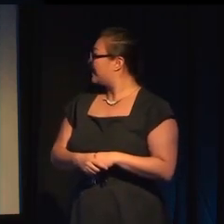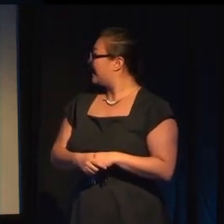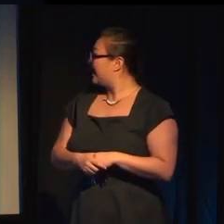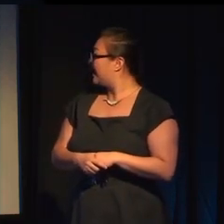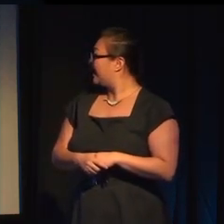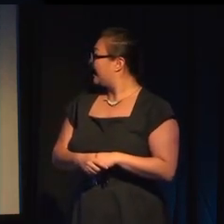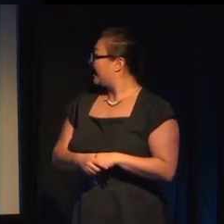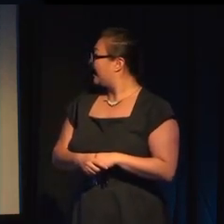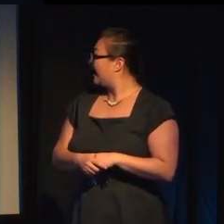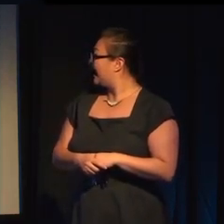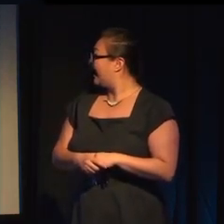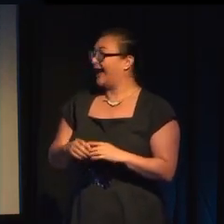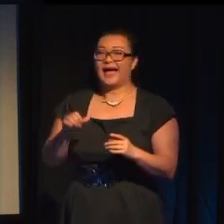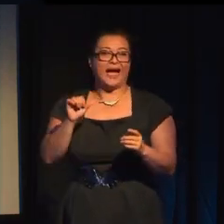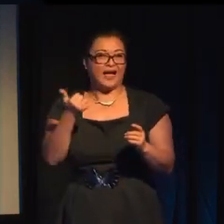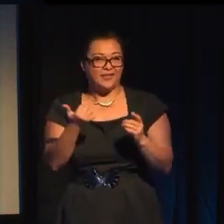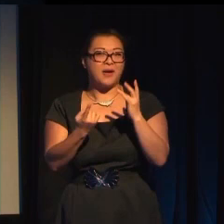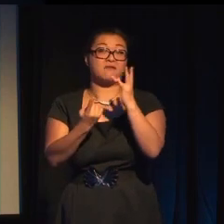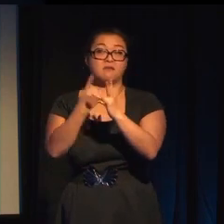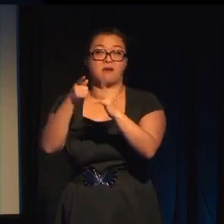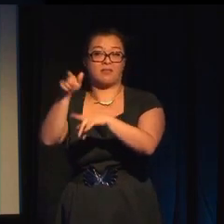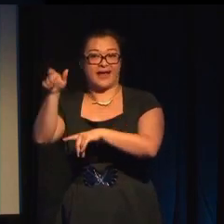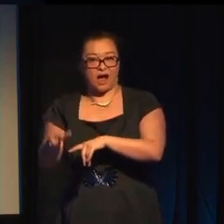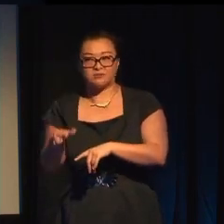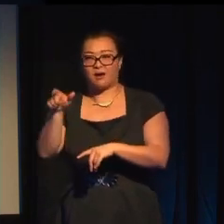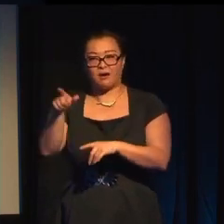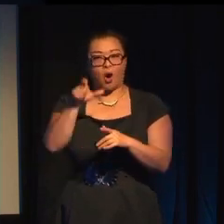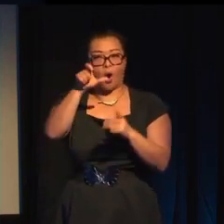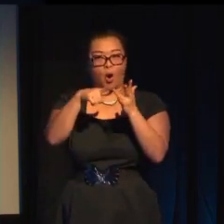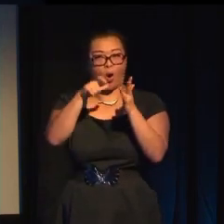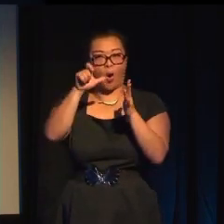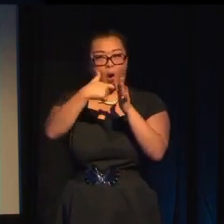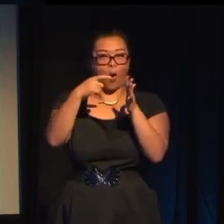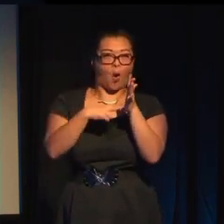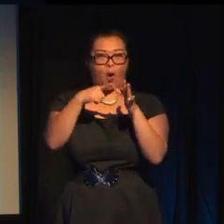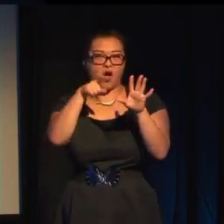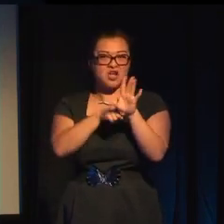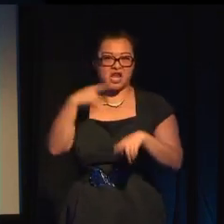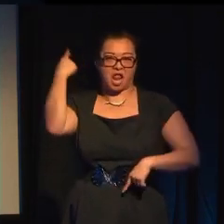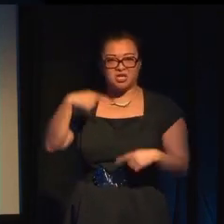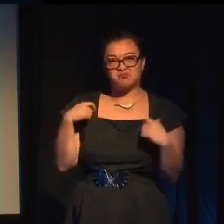Cockney geezer. You're after a particular battery. He hates the